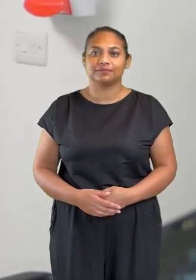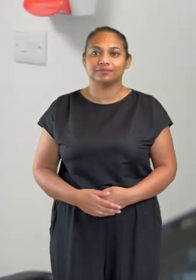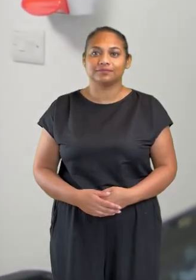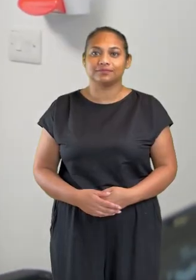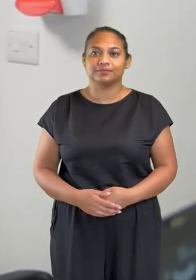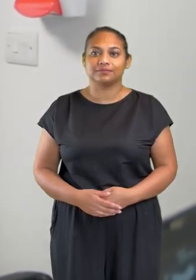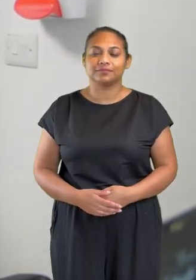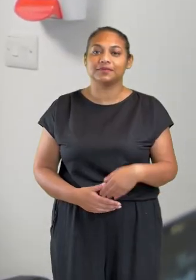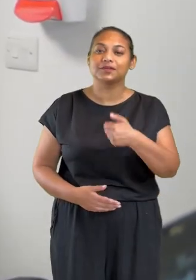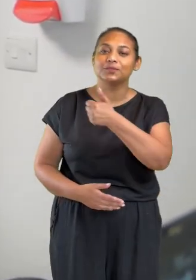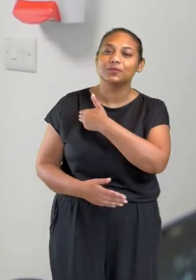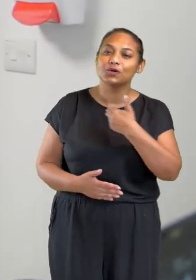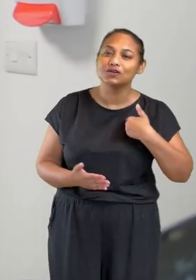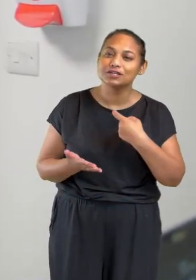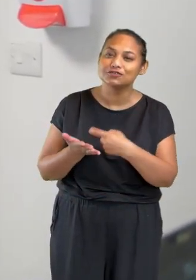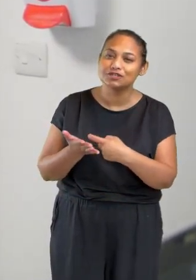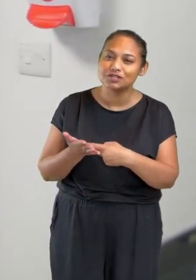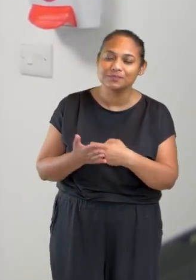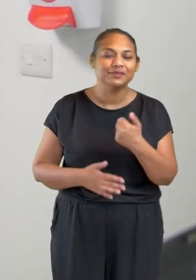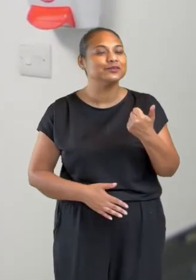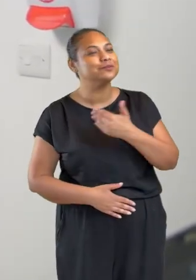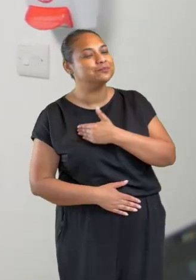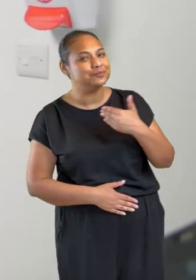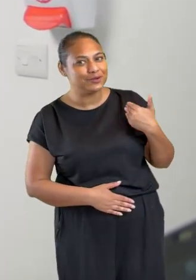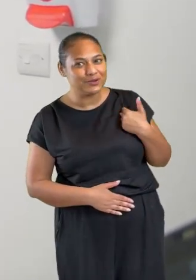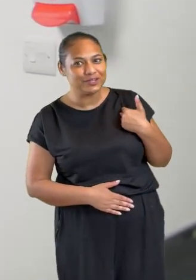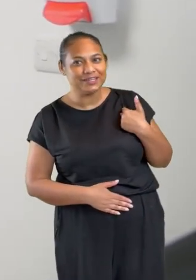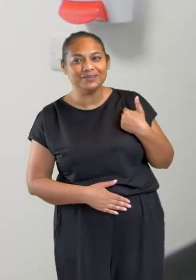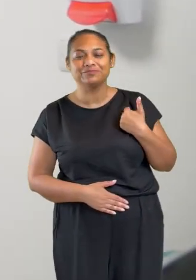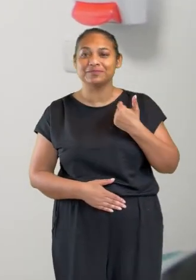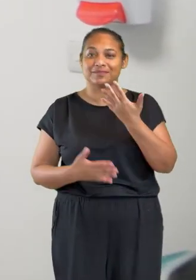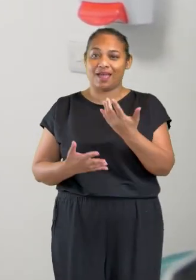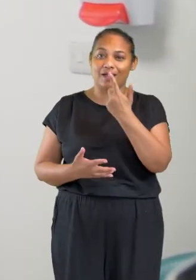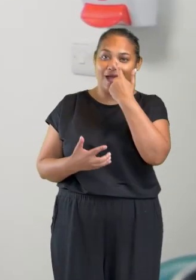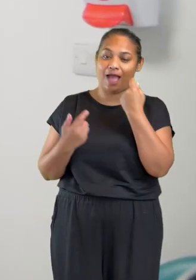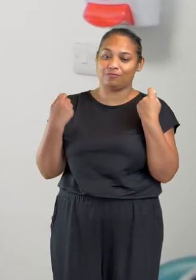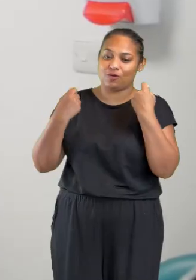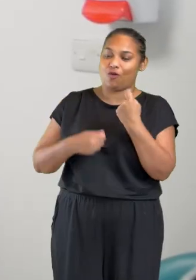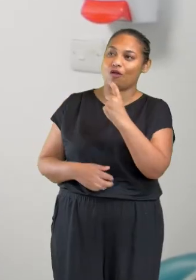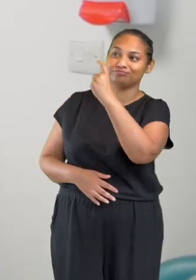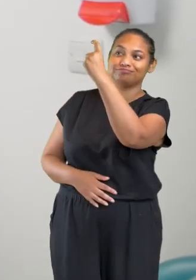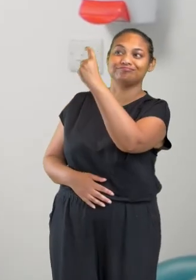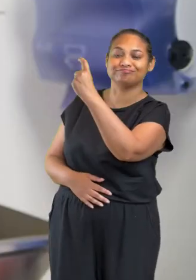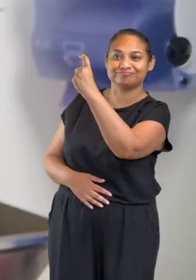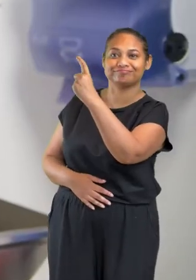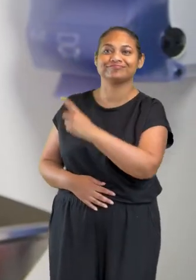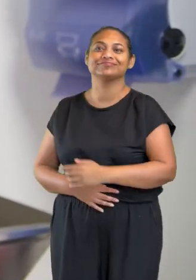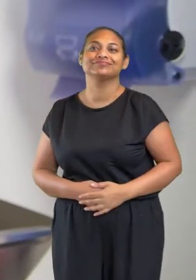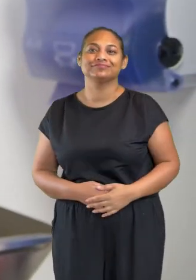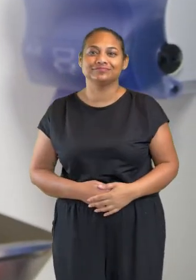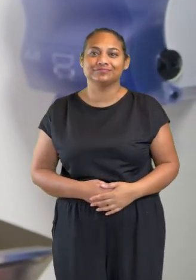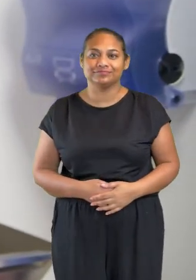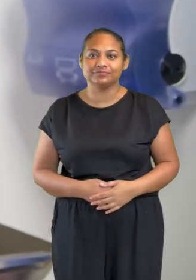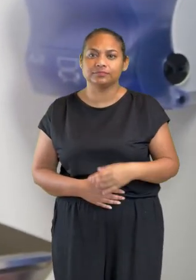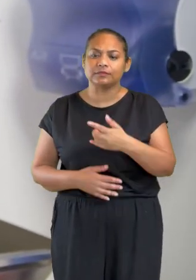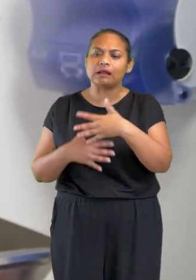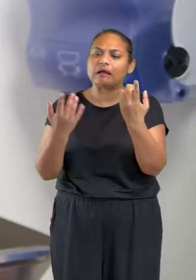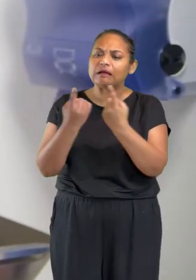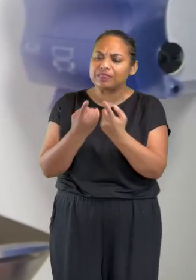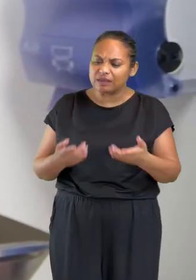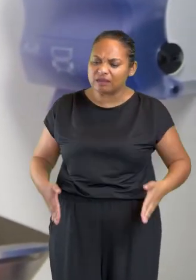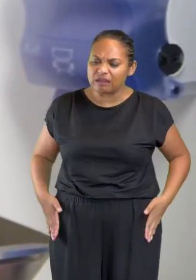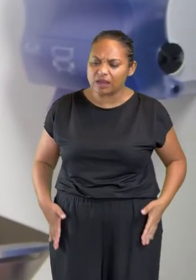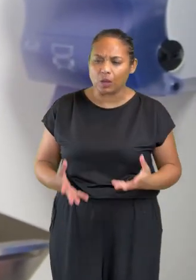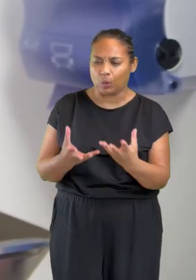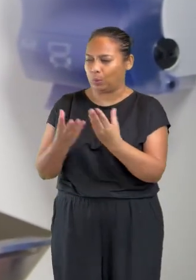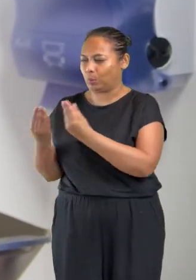Right, good morning, Richard. Good morning. If you'd like to hang your coat up on the hook provided, and but anything you don't want to take onto the